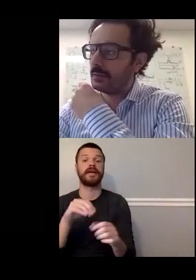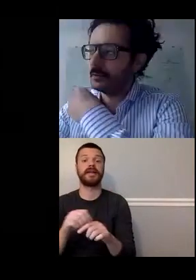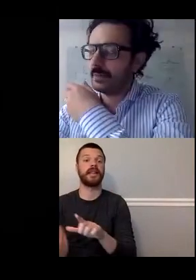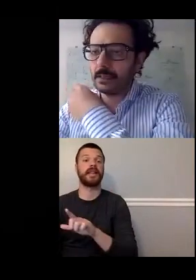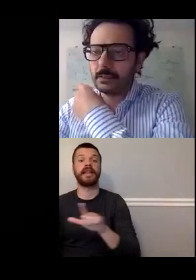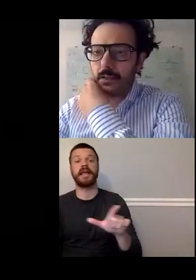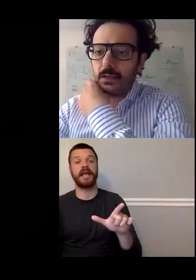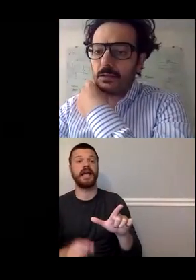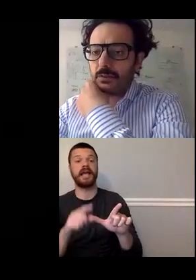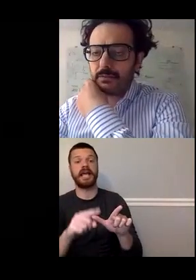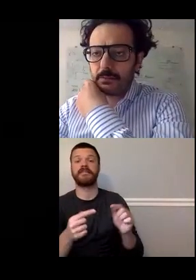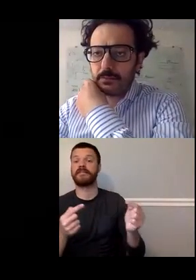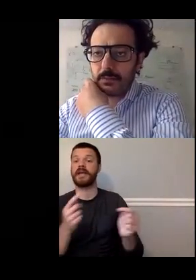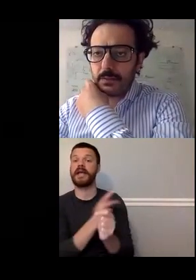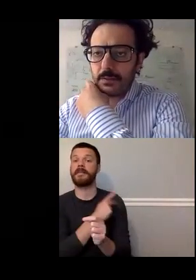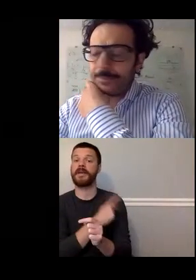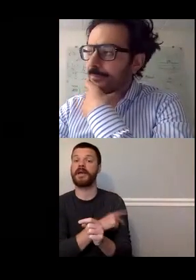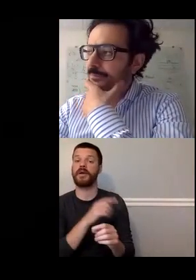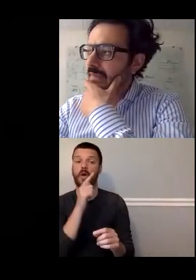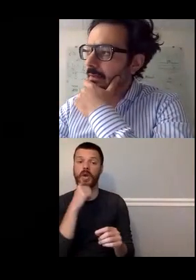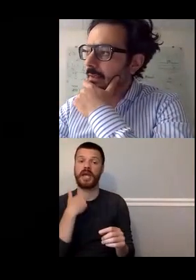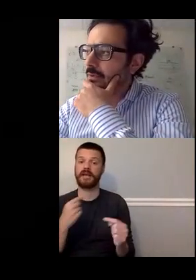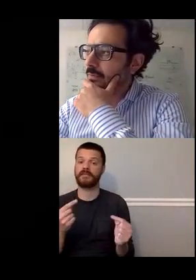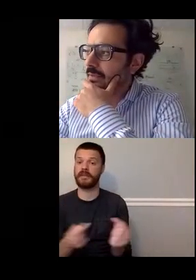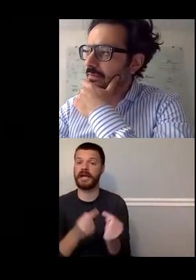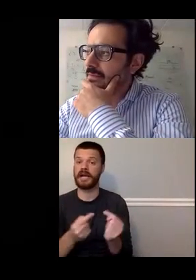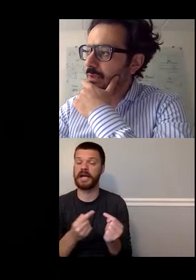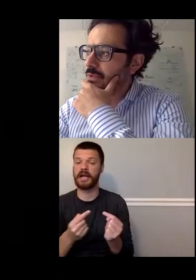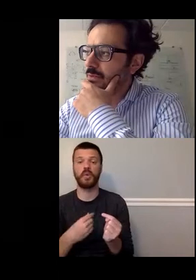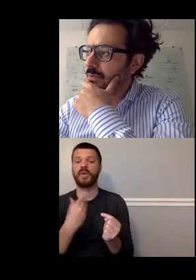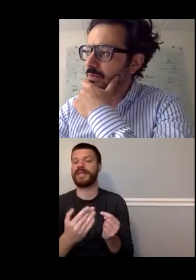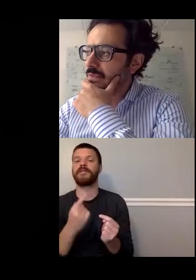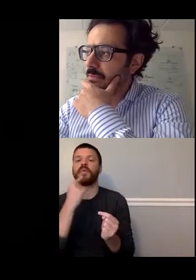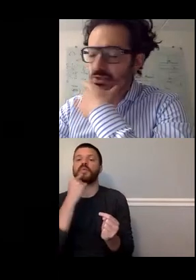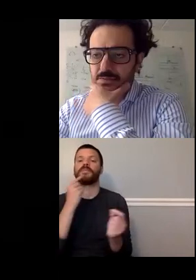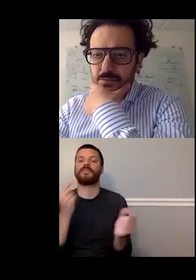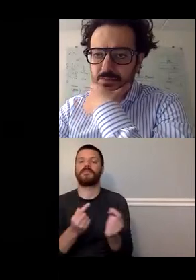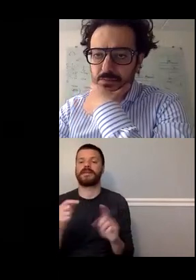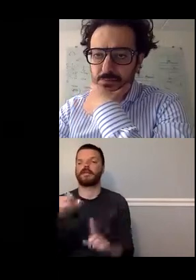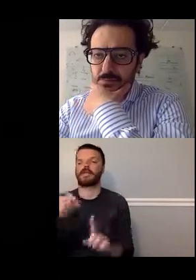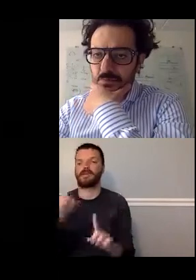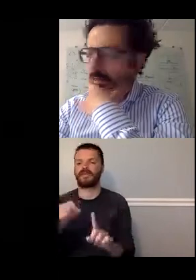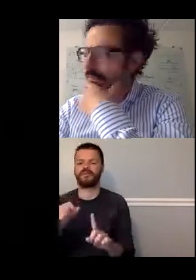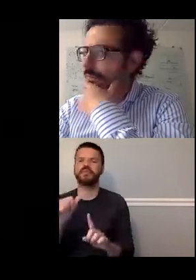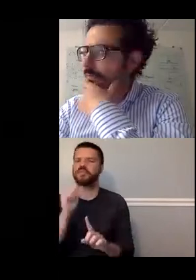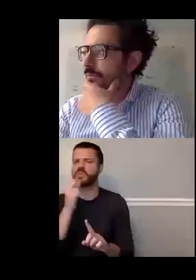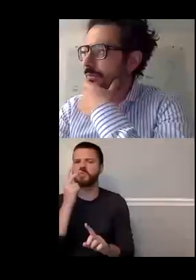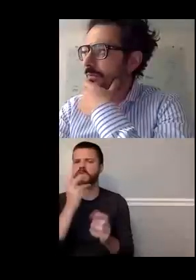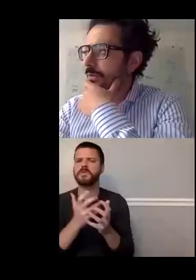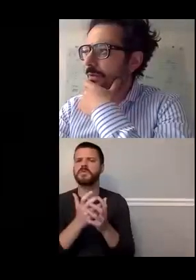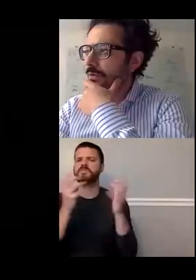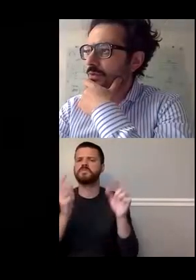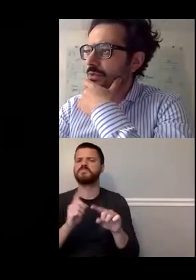patients in pain, you give them an acute painful stimulation, you don't see much difference from the healthy